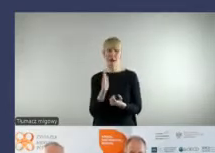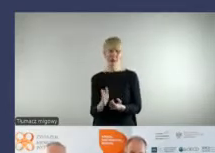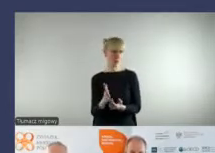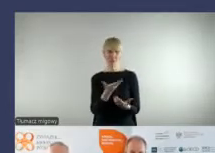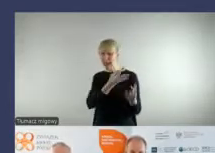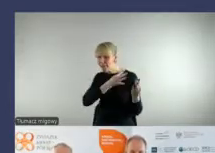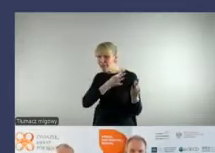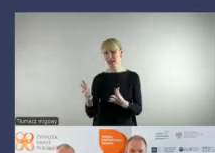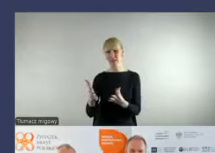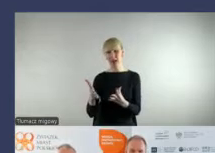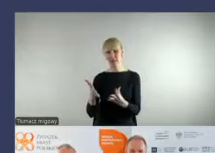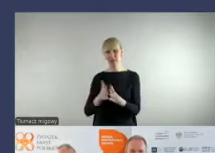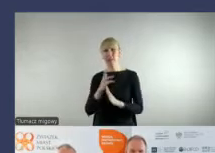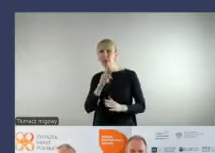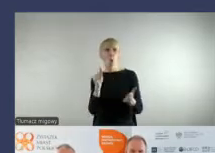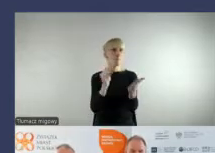With the